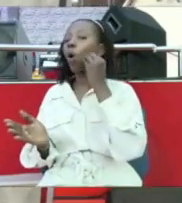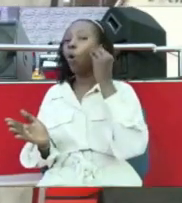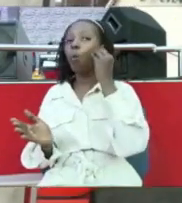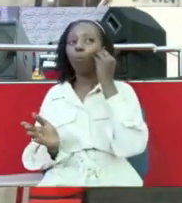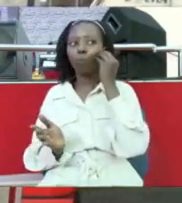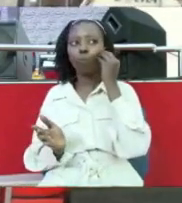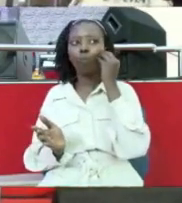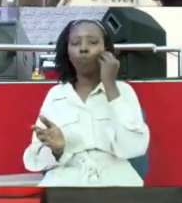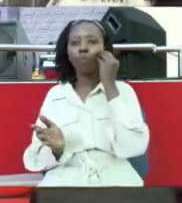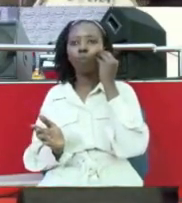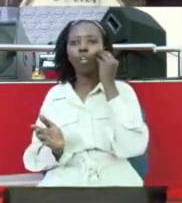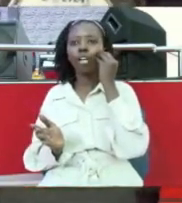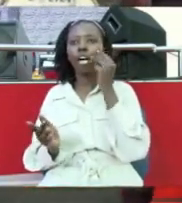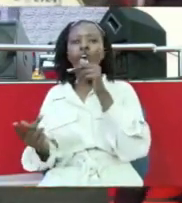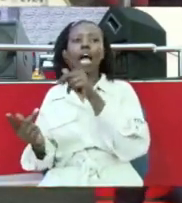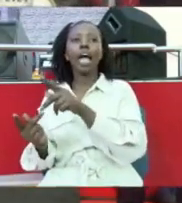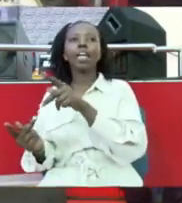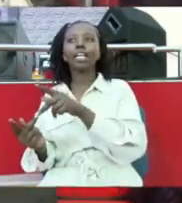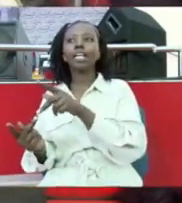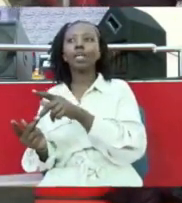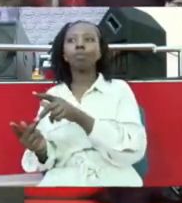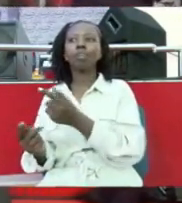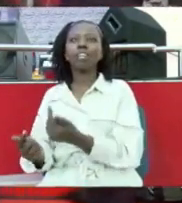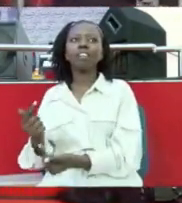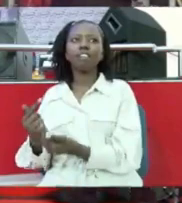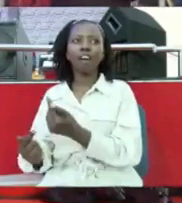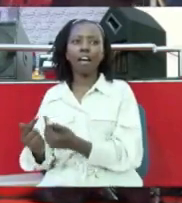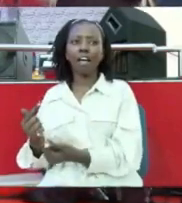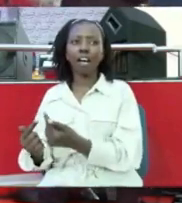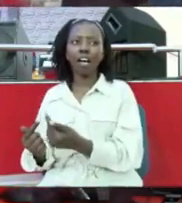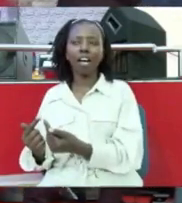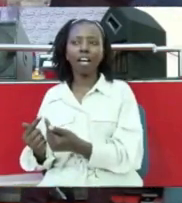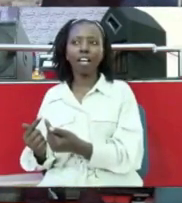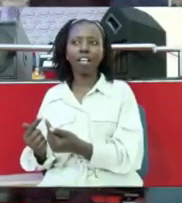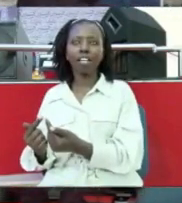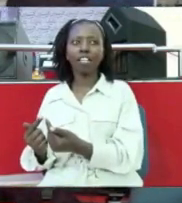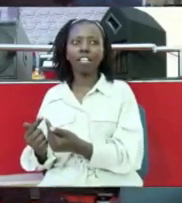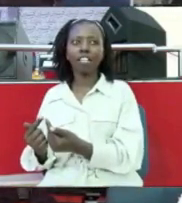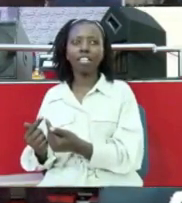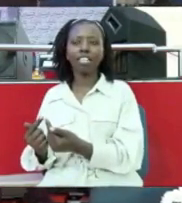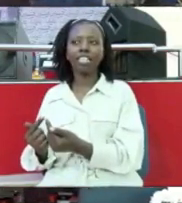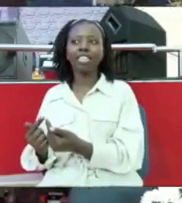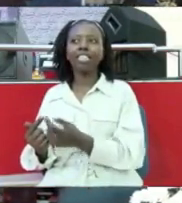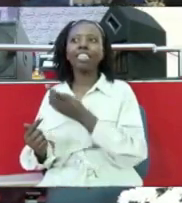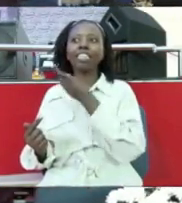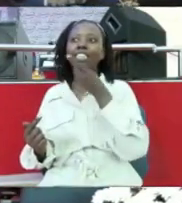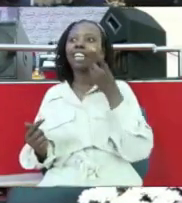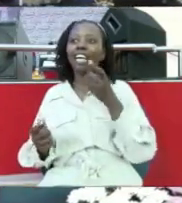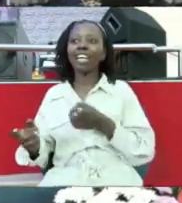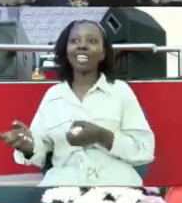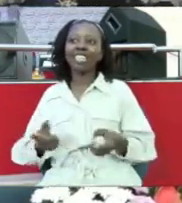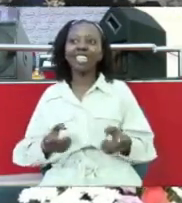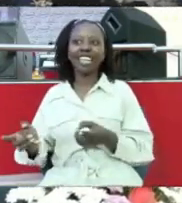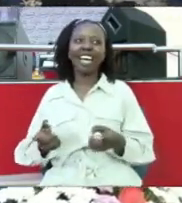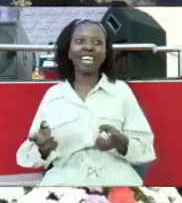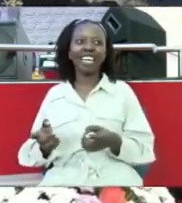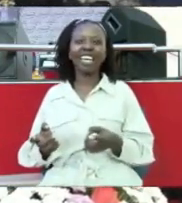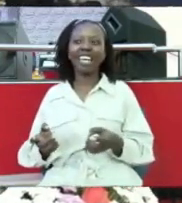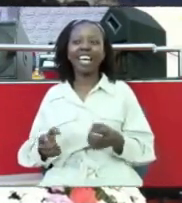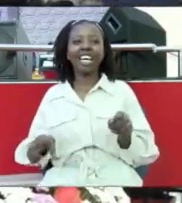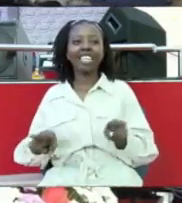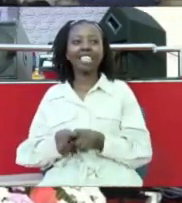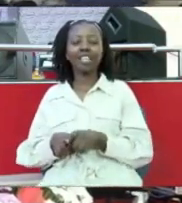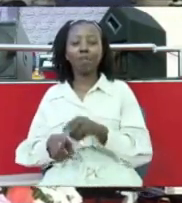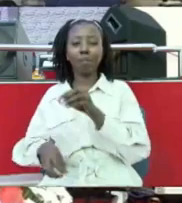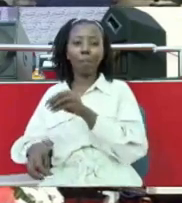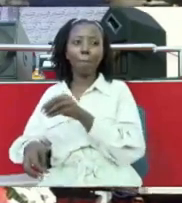home. Akaweka pale kwa jiko. Then smoked it. Ikakauka. And then it dried. Akapanda. And then